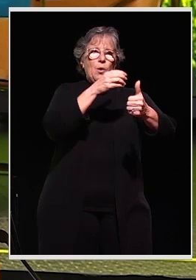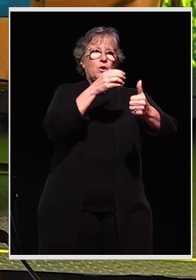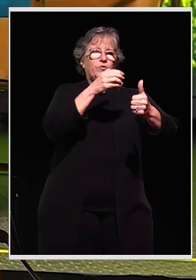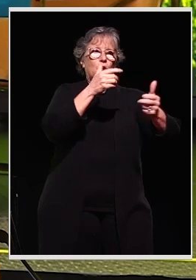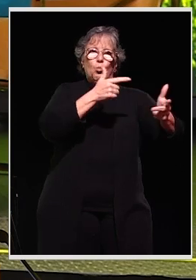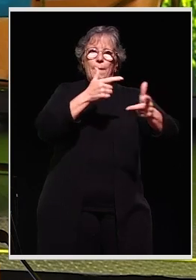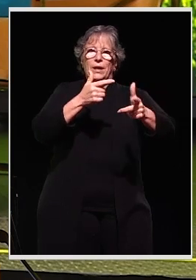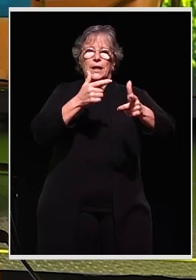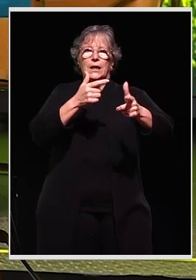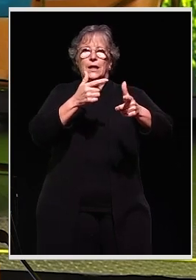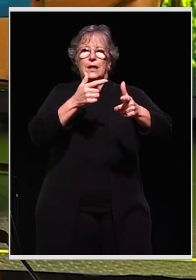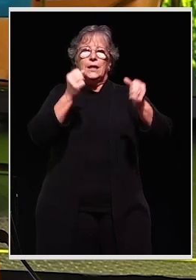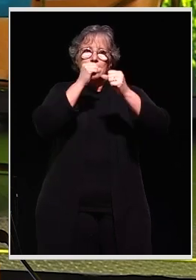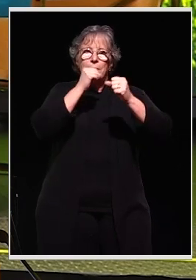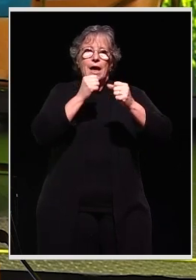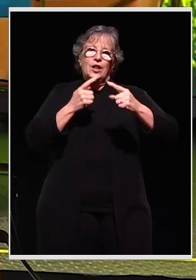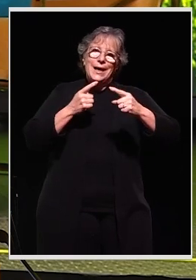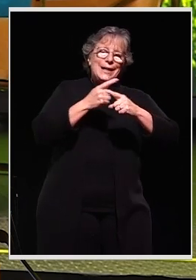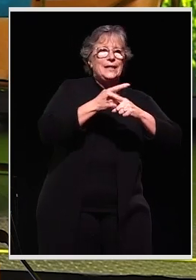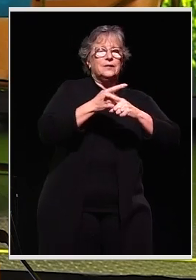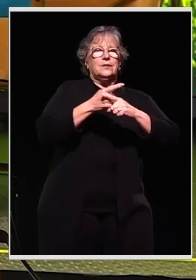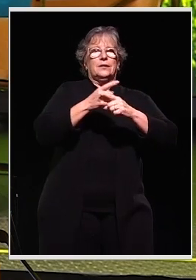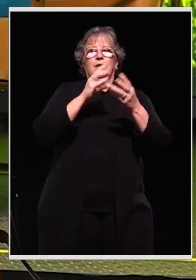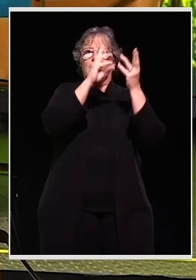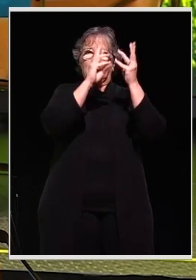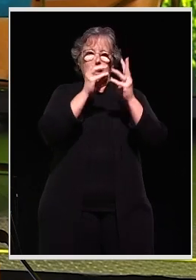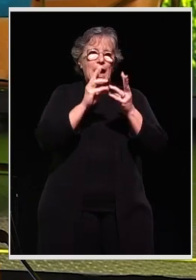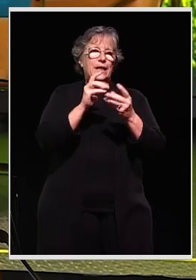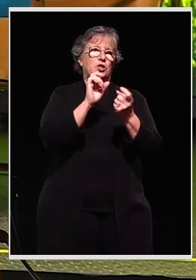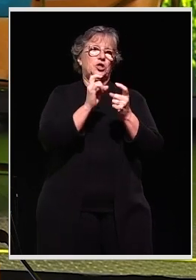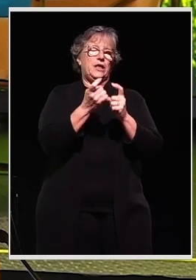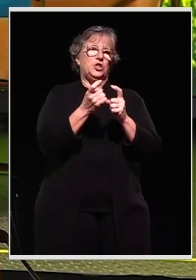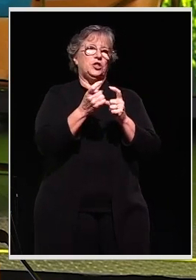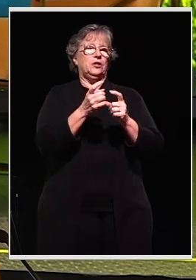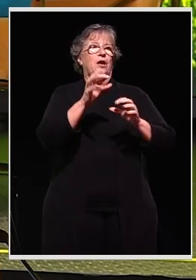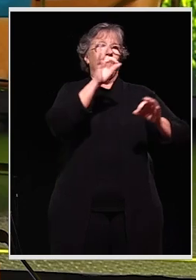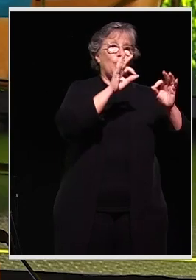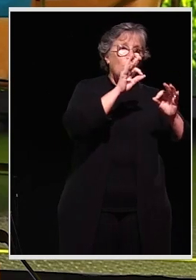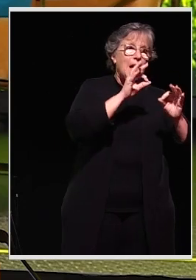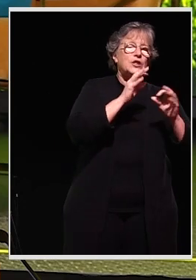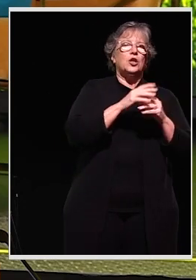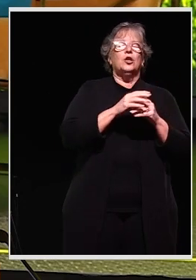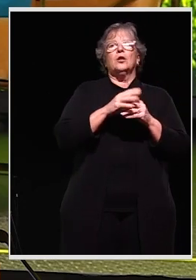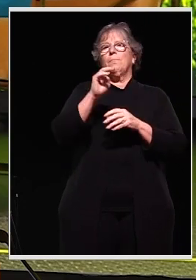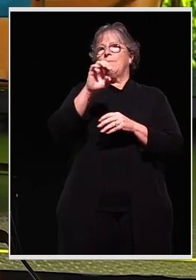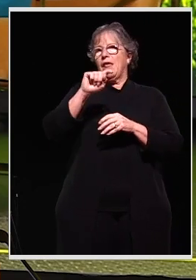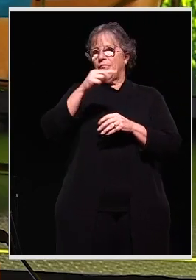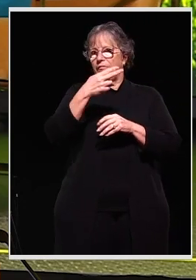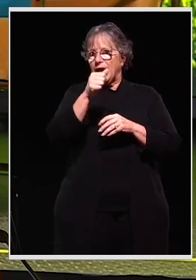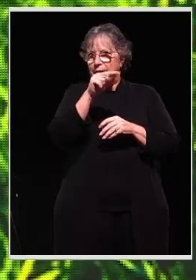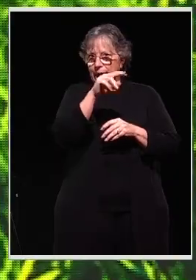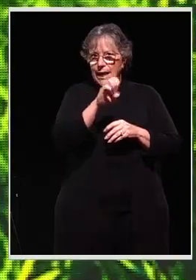change. And that's from carbon removal, that's to fertilizer technology. Methane is a key element of that,